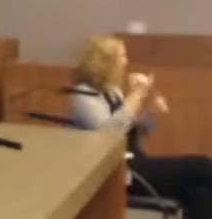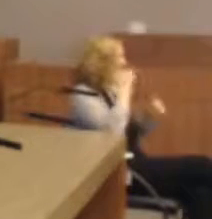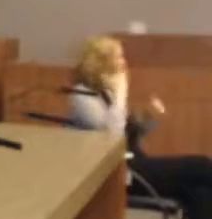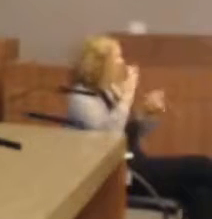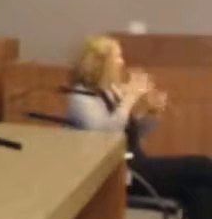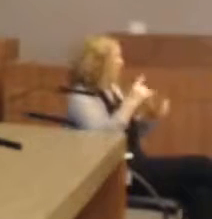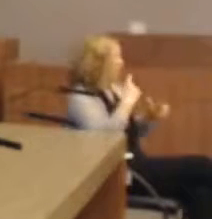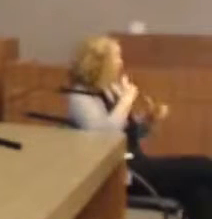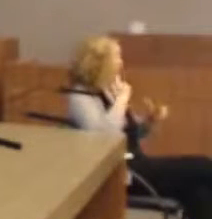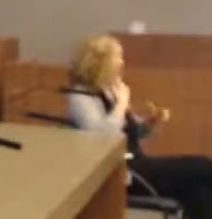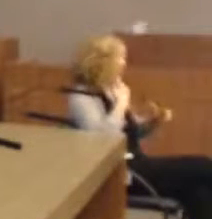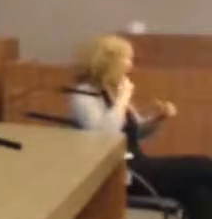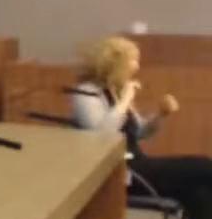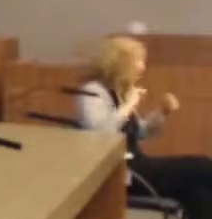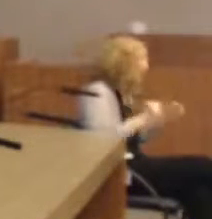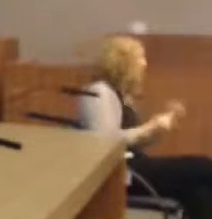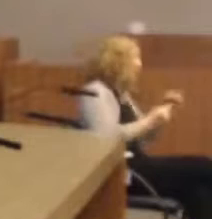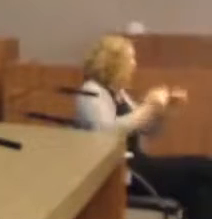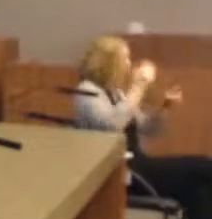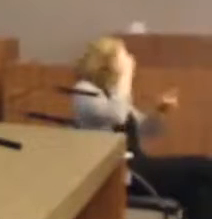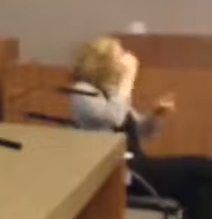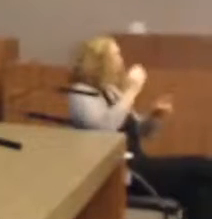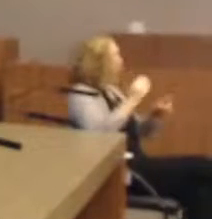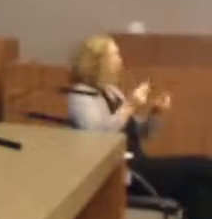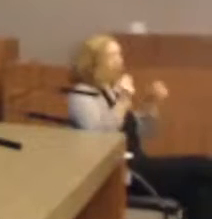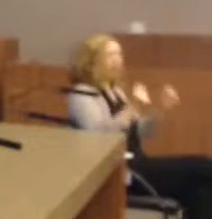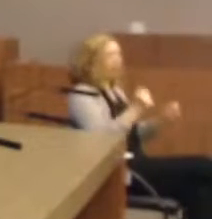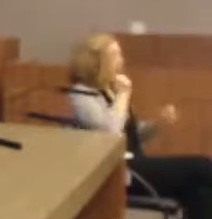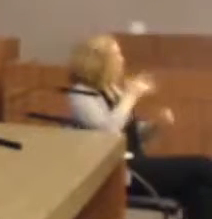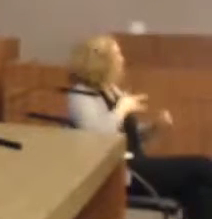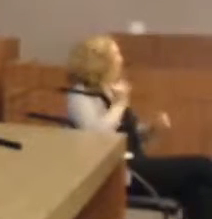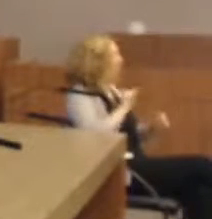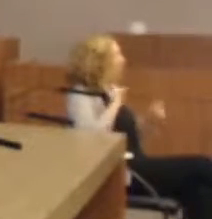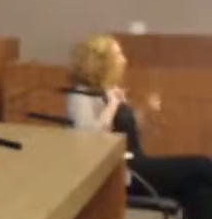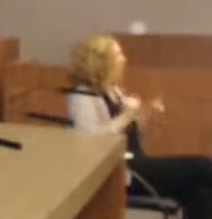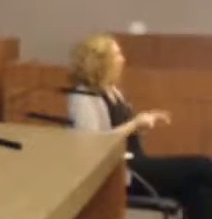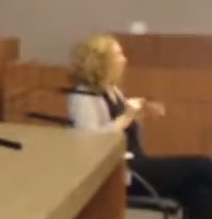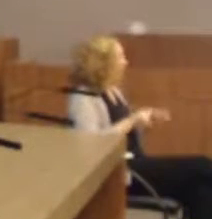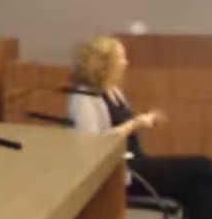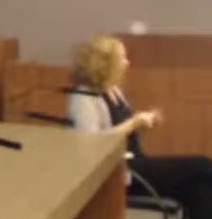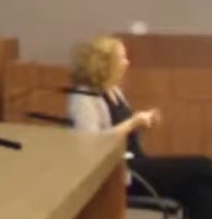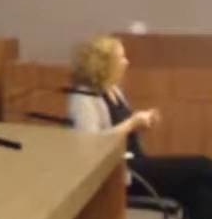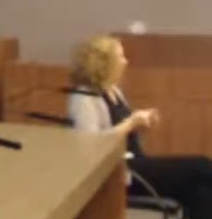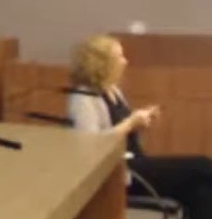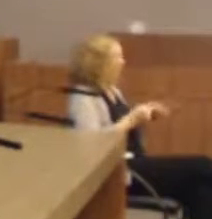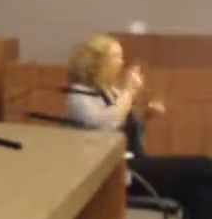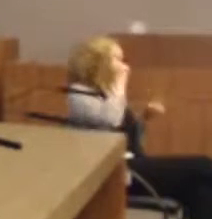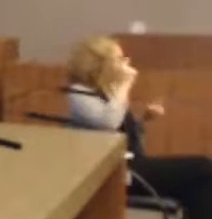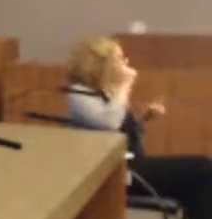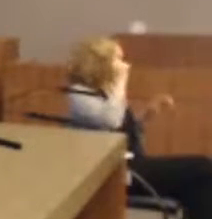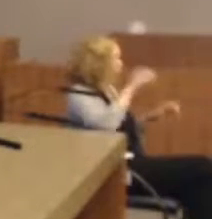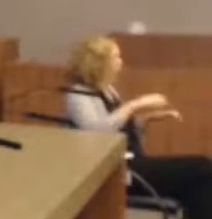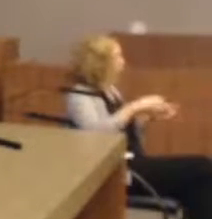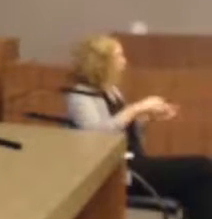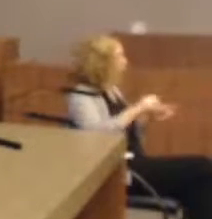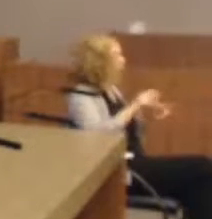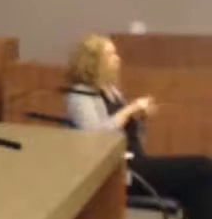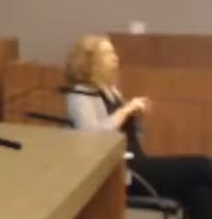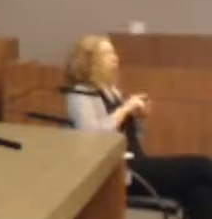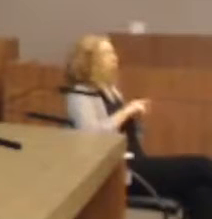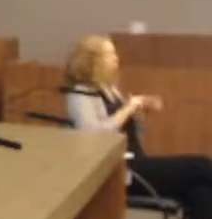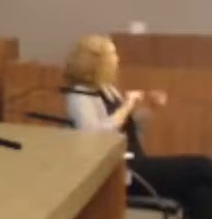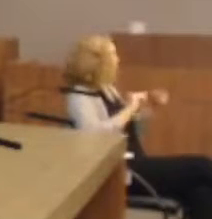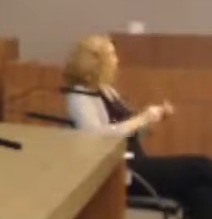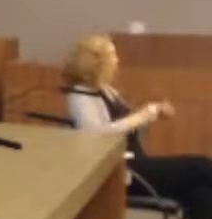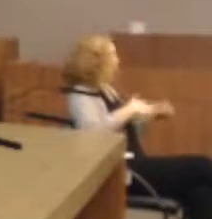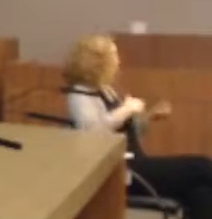injury, you know that you don't initially feel the pain, right? You could think that it's shock, or you could think that the pain